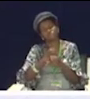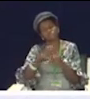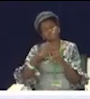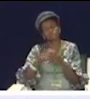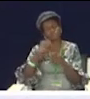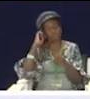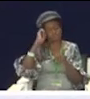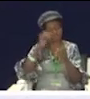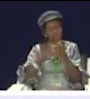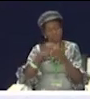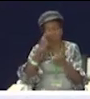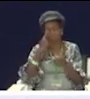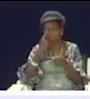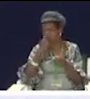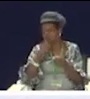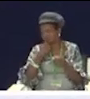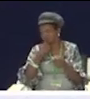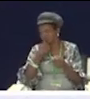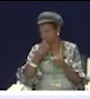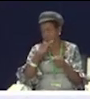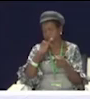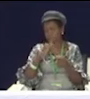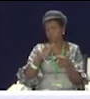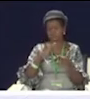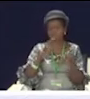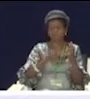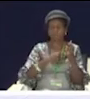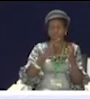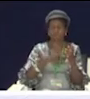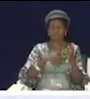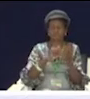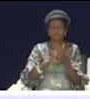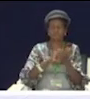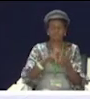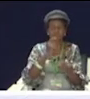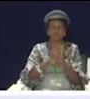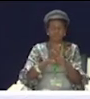sight. It's at times that just one day,